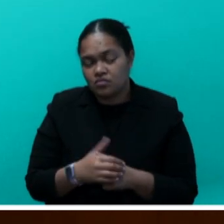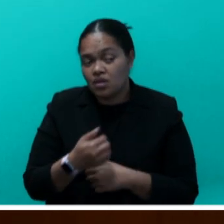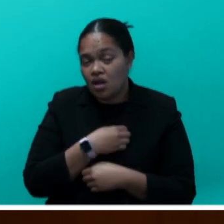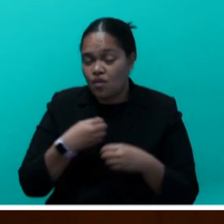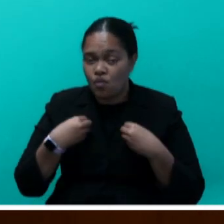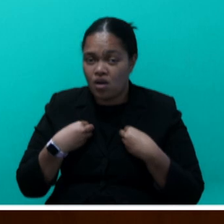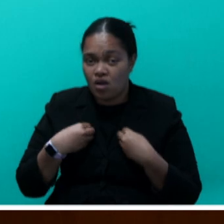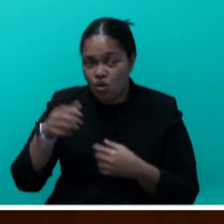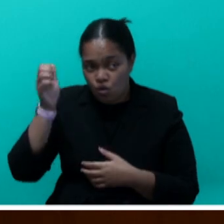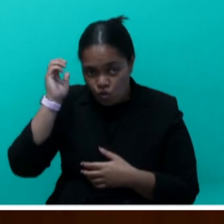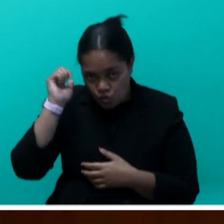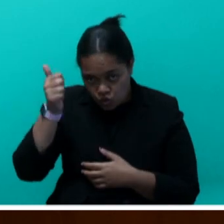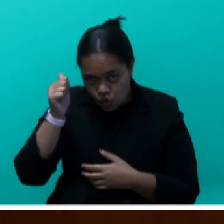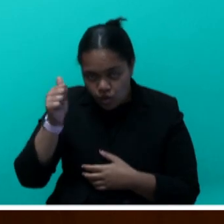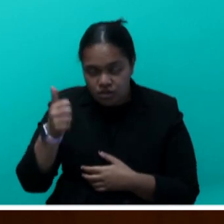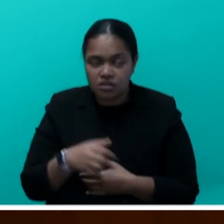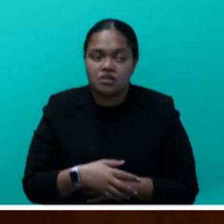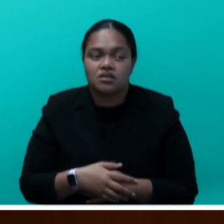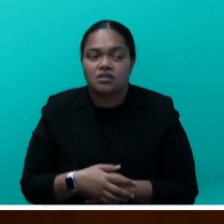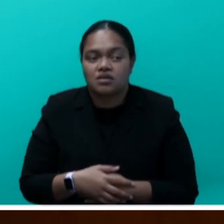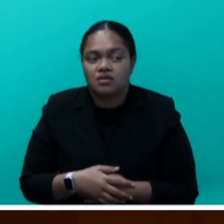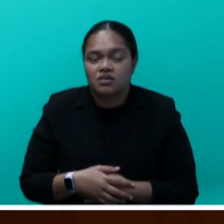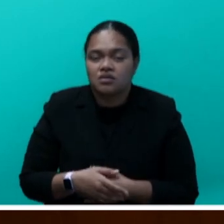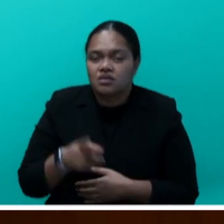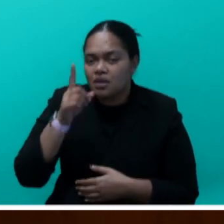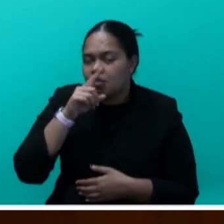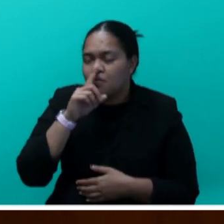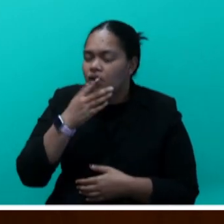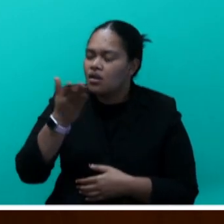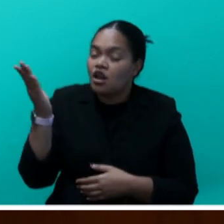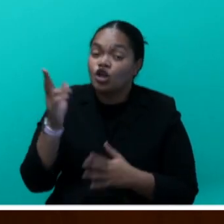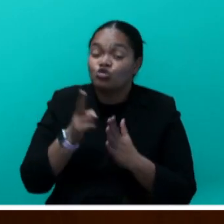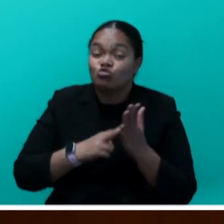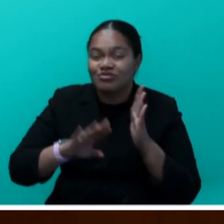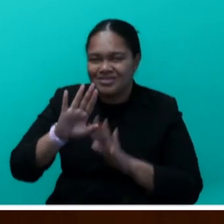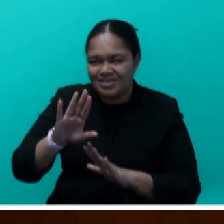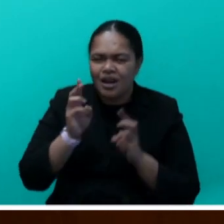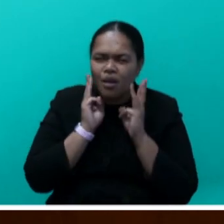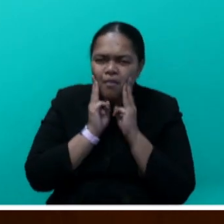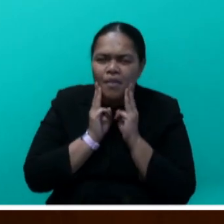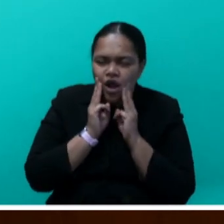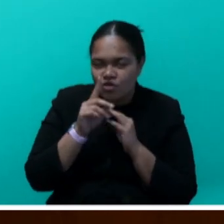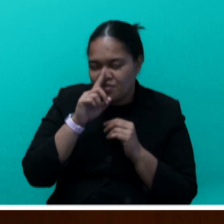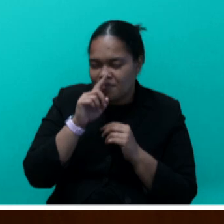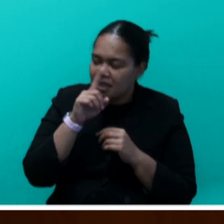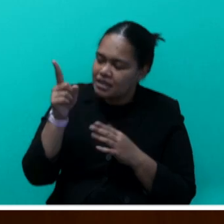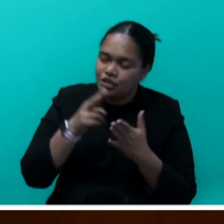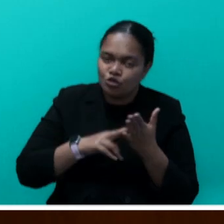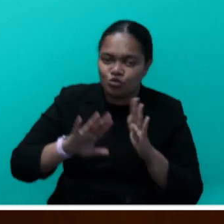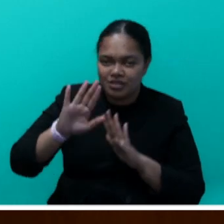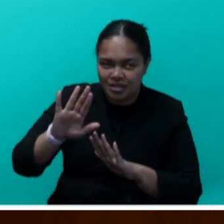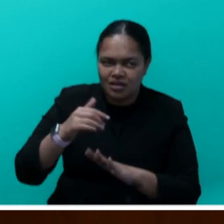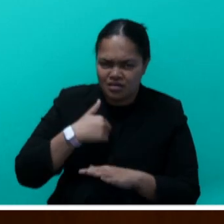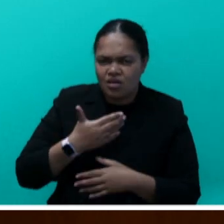Our condolences go to the people of New Zealand, the Maori people of New Zealand, and would like